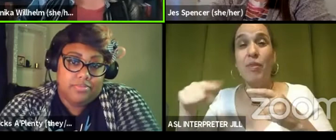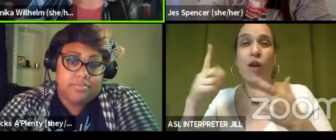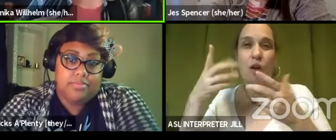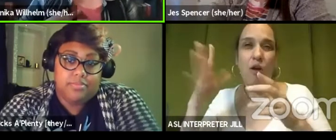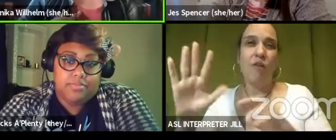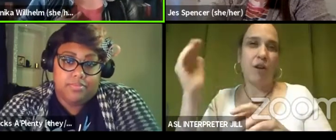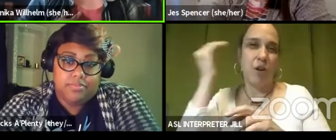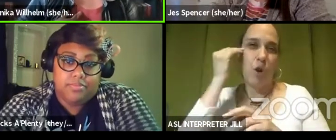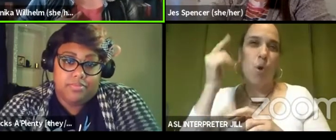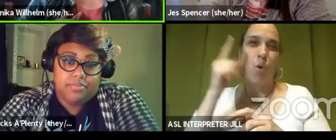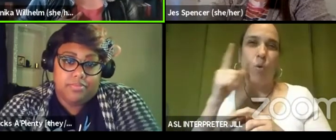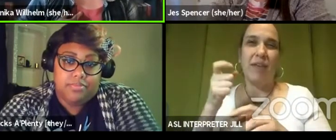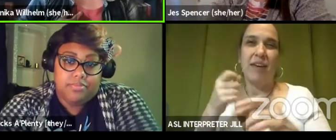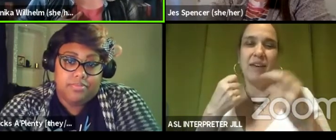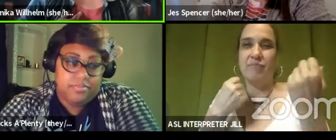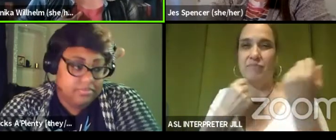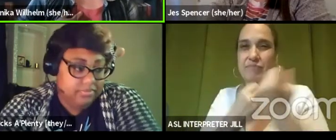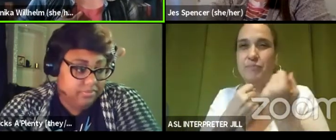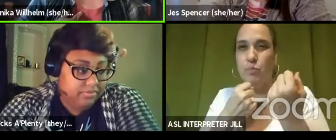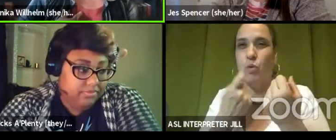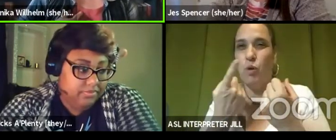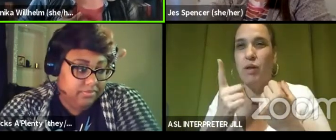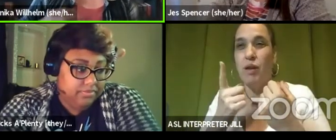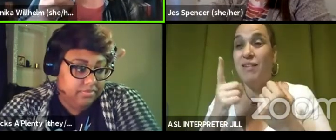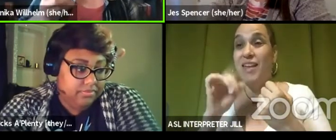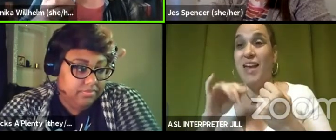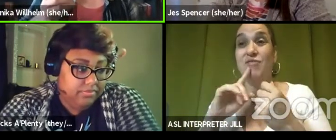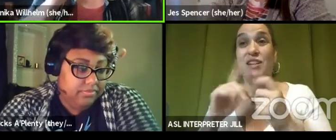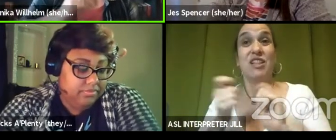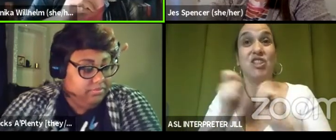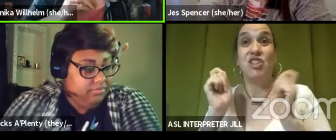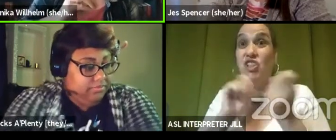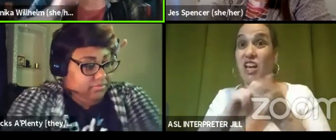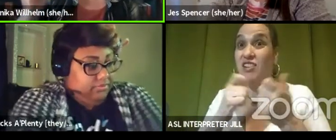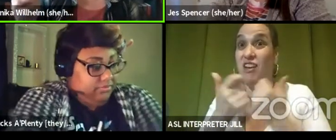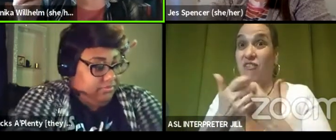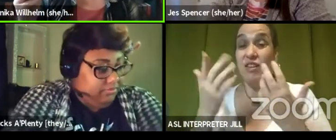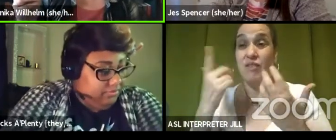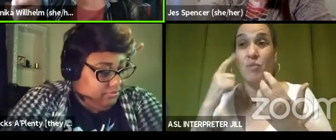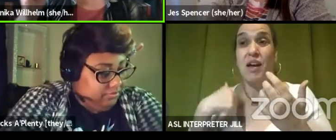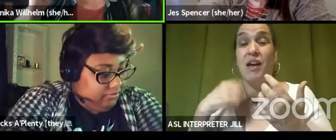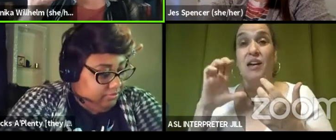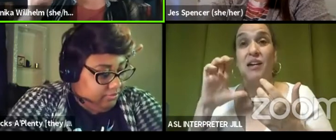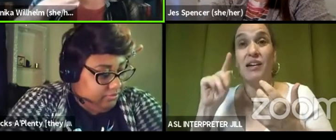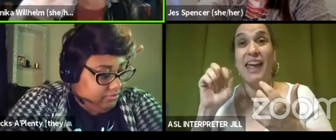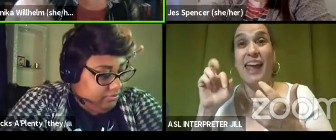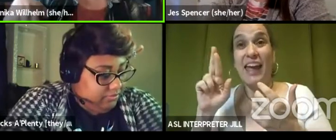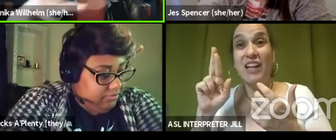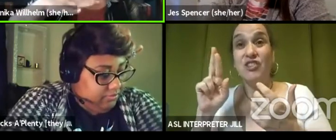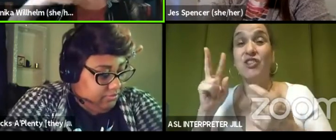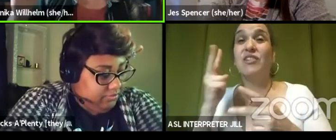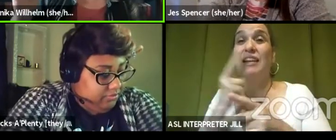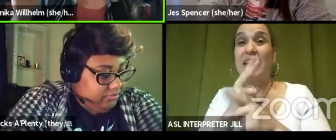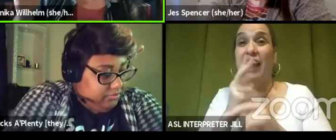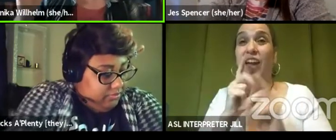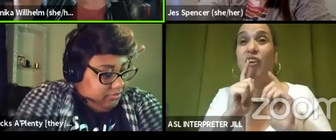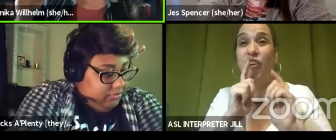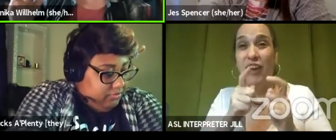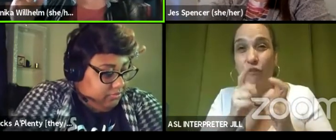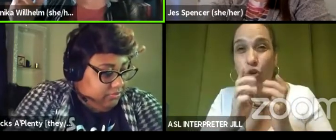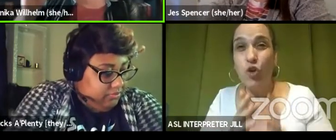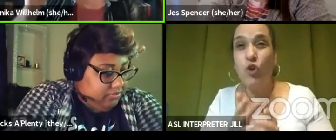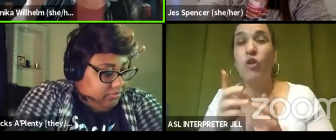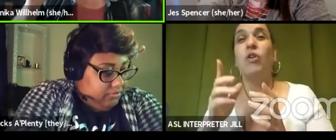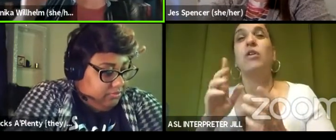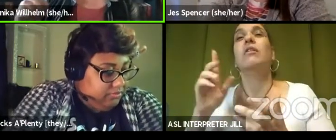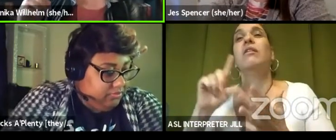to. Because I swear that was the thing that changed for me, going from a cancer caregiver to a widow, was knowing that I already had this network set